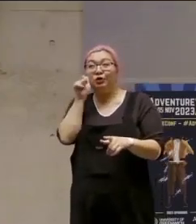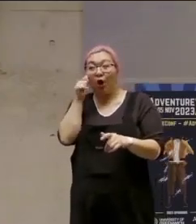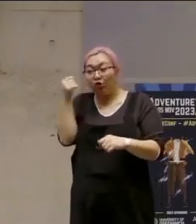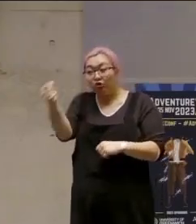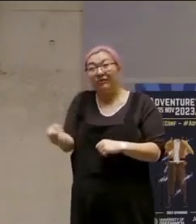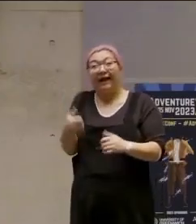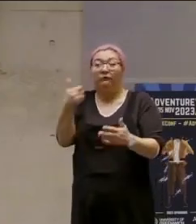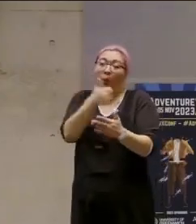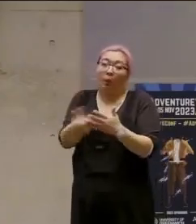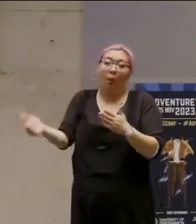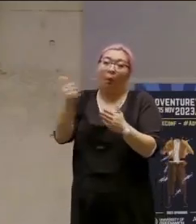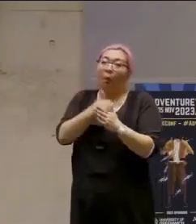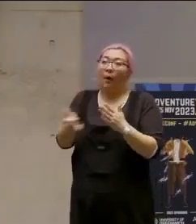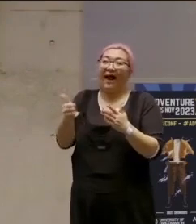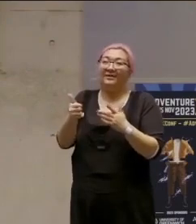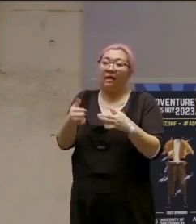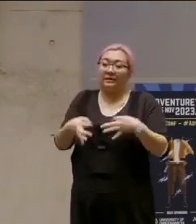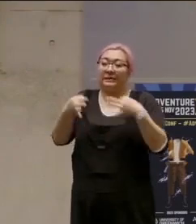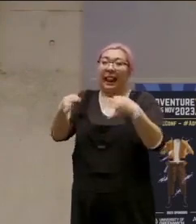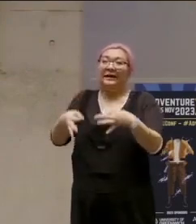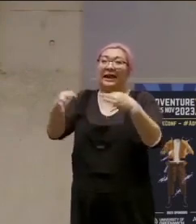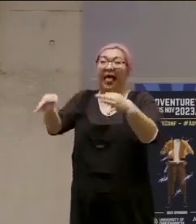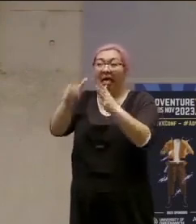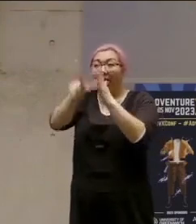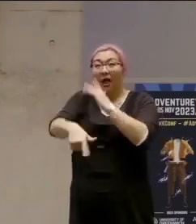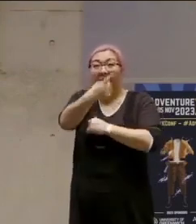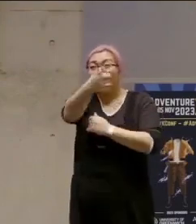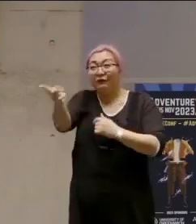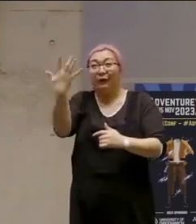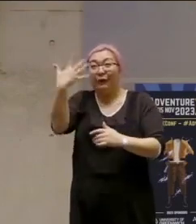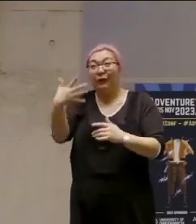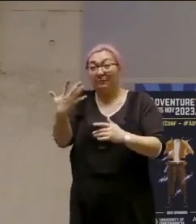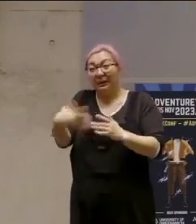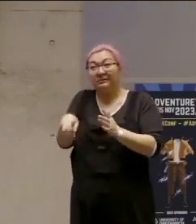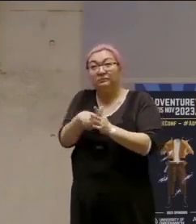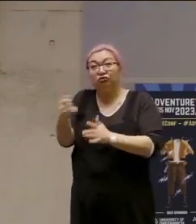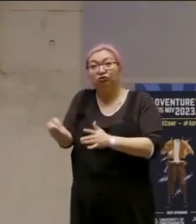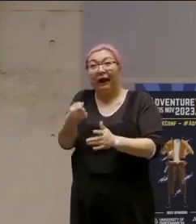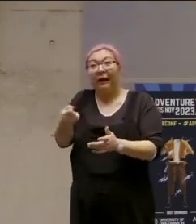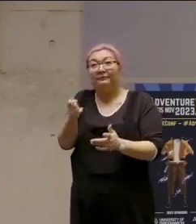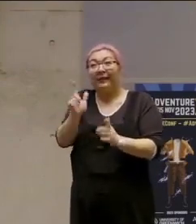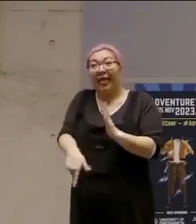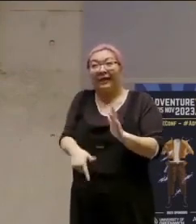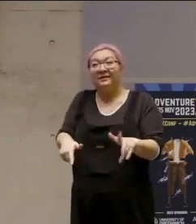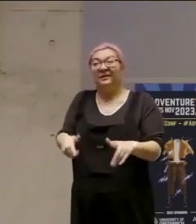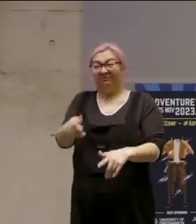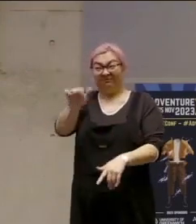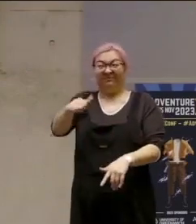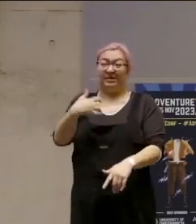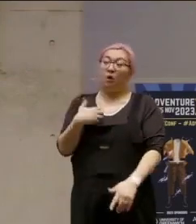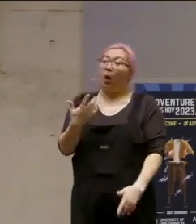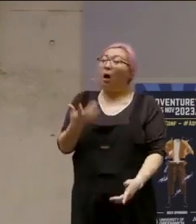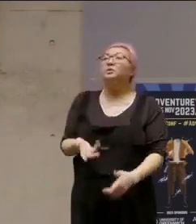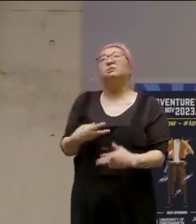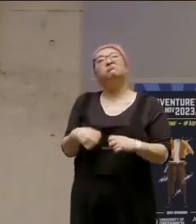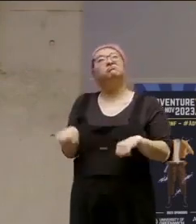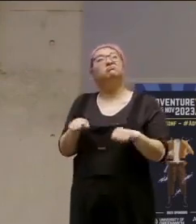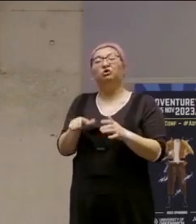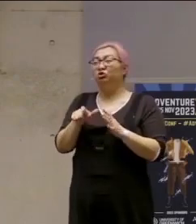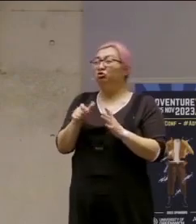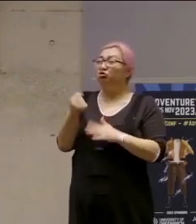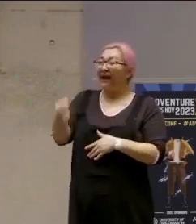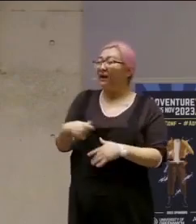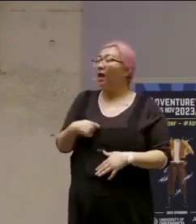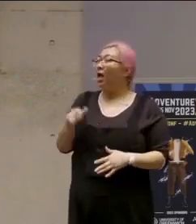Exactly, right? And so I got frustrated with it, and I said, okay, I want my character to jump on their hoverboard and say, forget waiting for the train, I'm just gonna